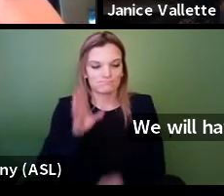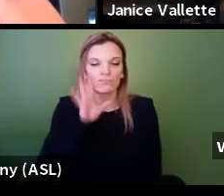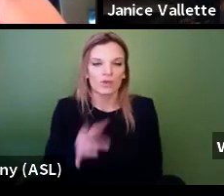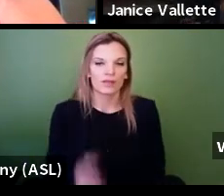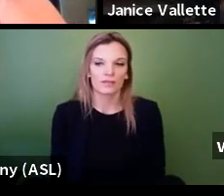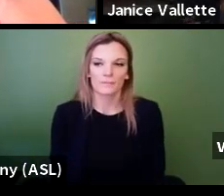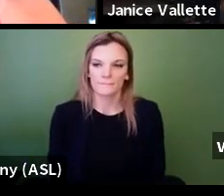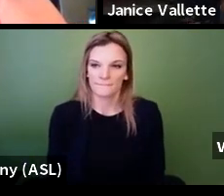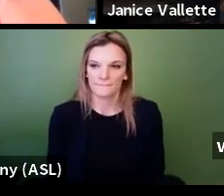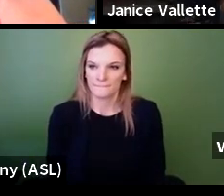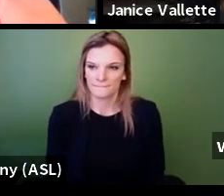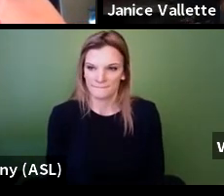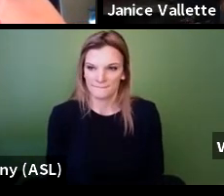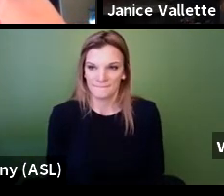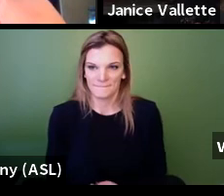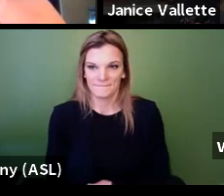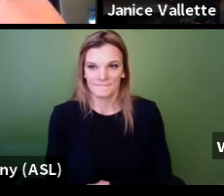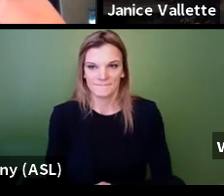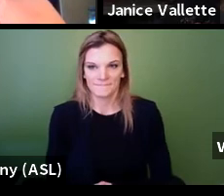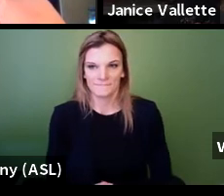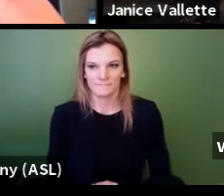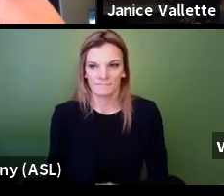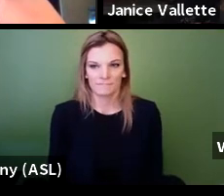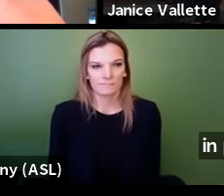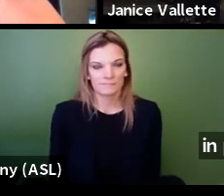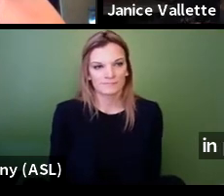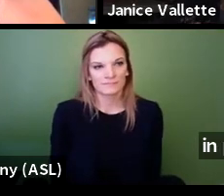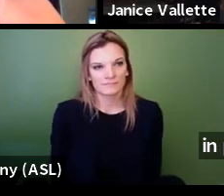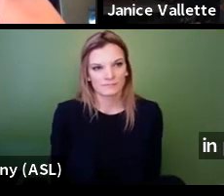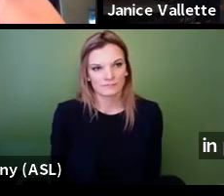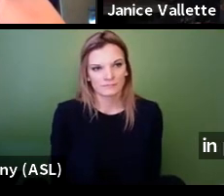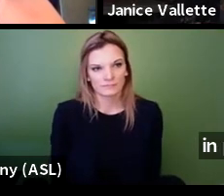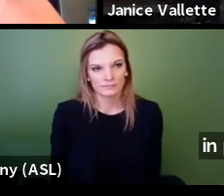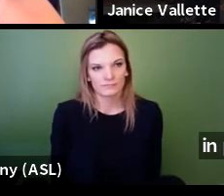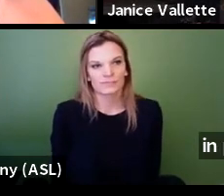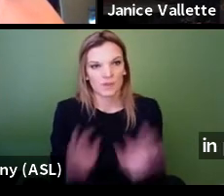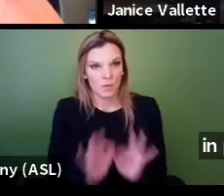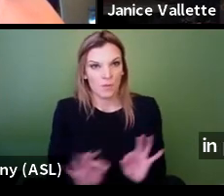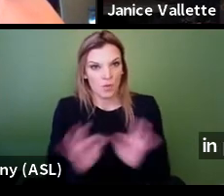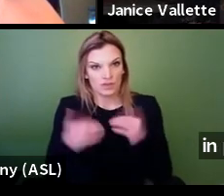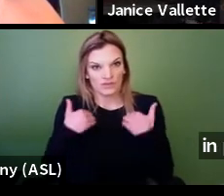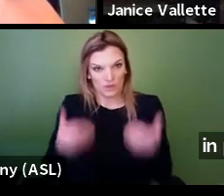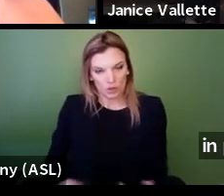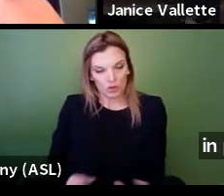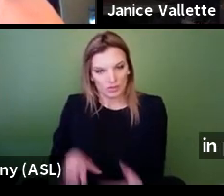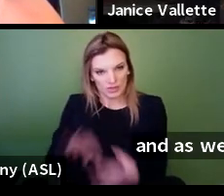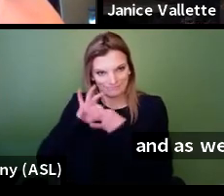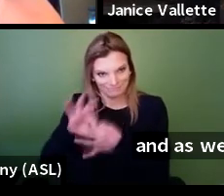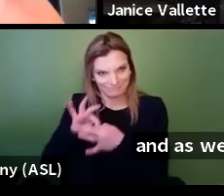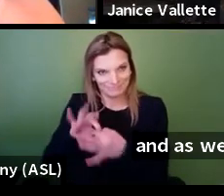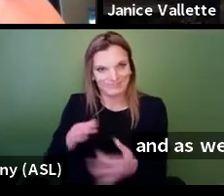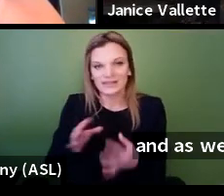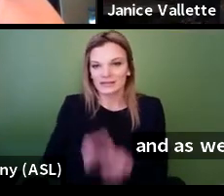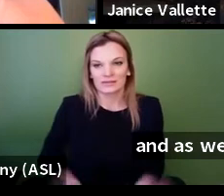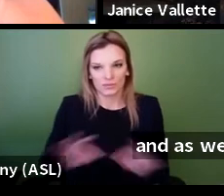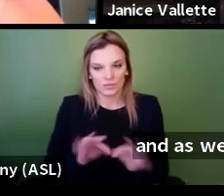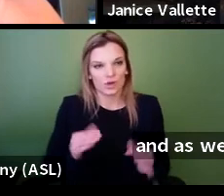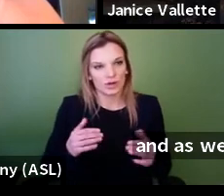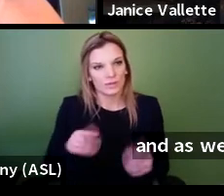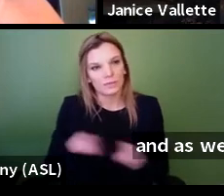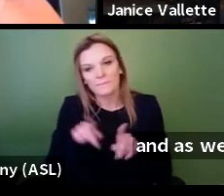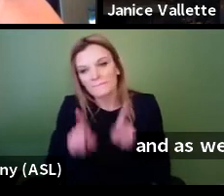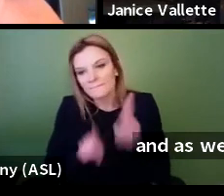really want to stress, and as we talked in our meetings, the importance of human connection, the importance of human connection and